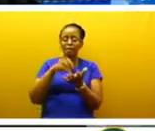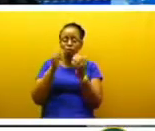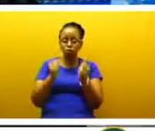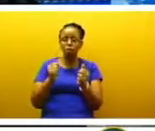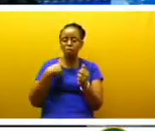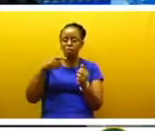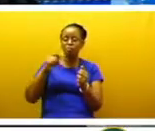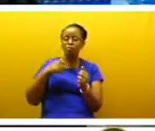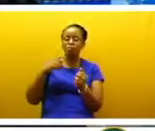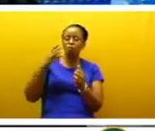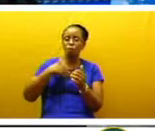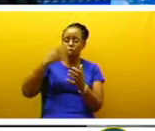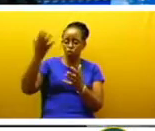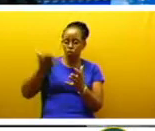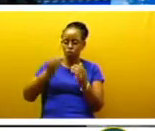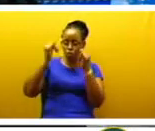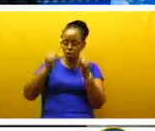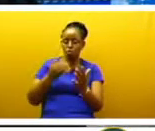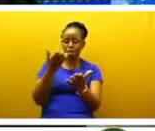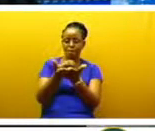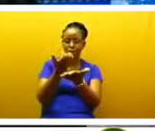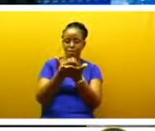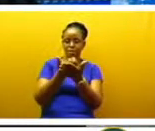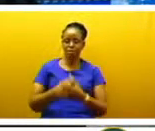new evidence.